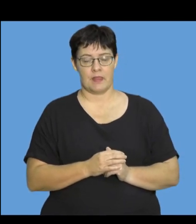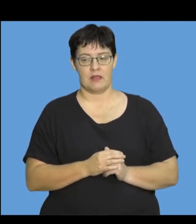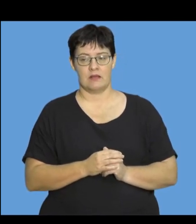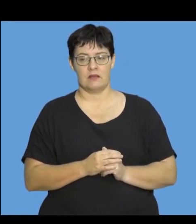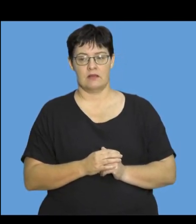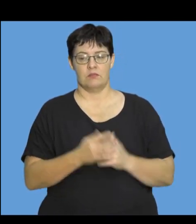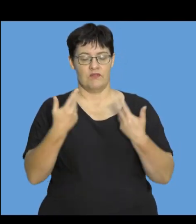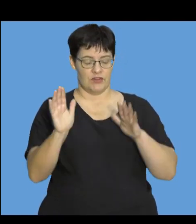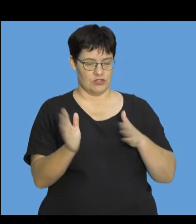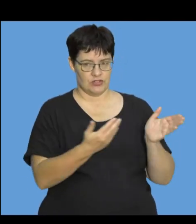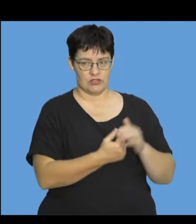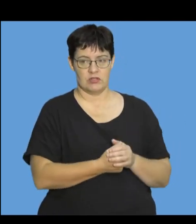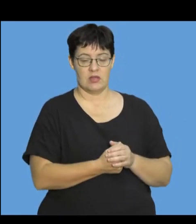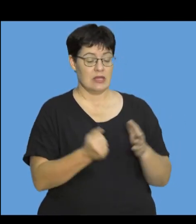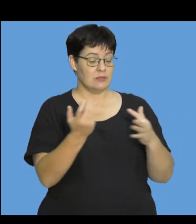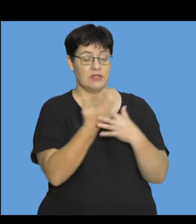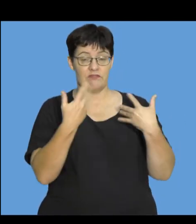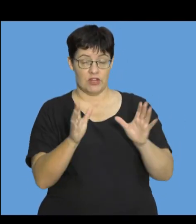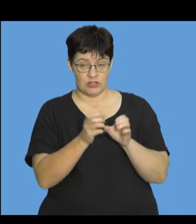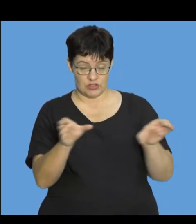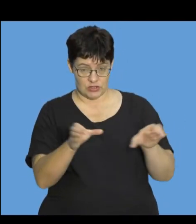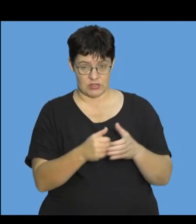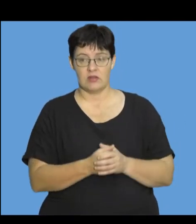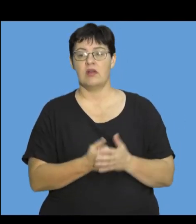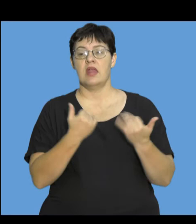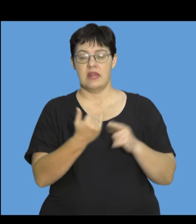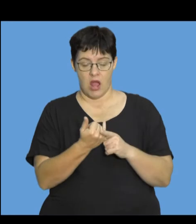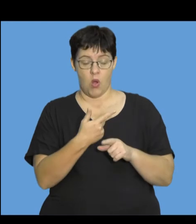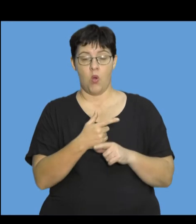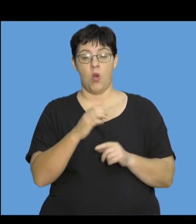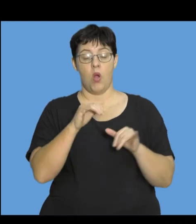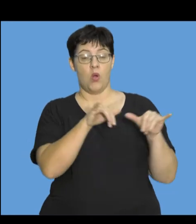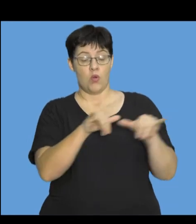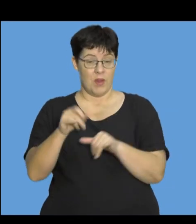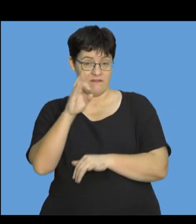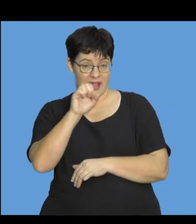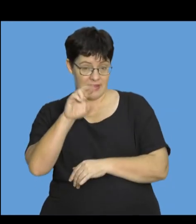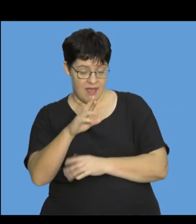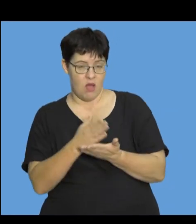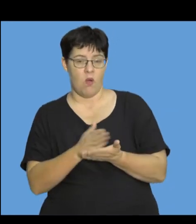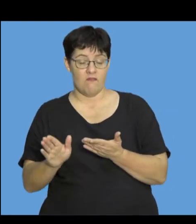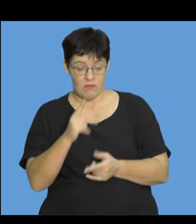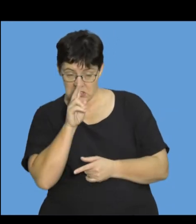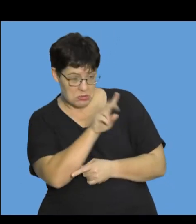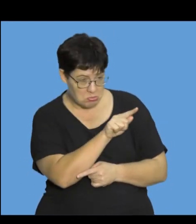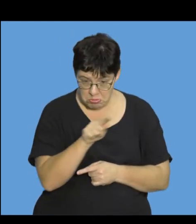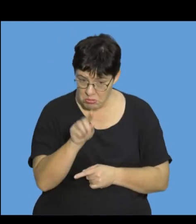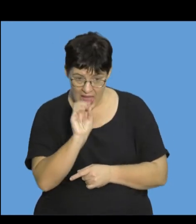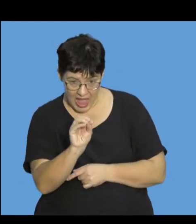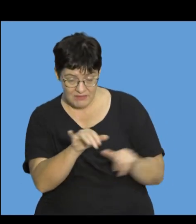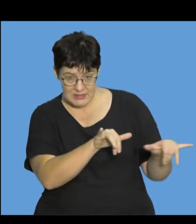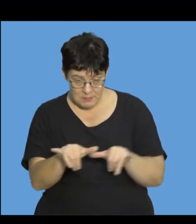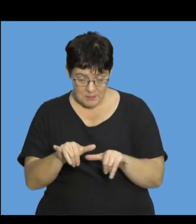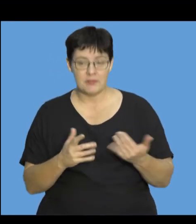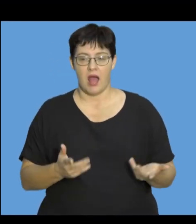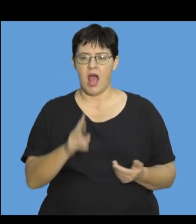So we've done this. After we split, we then go to take out a common factor, if there is a common factor. So here